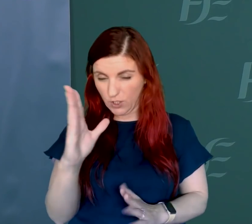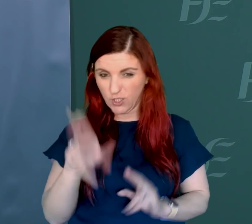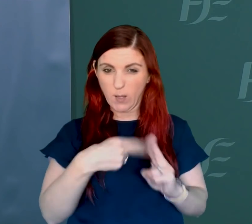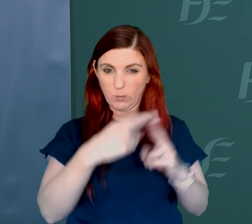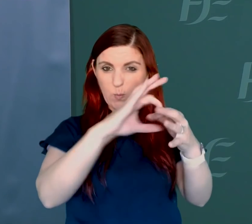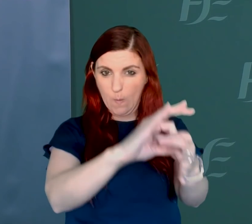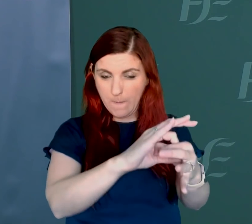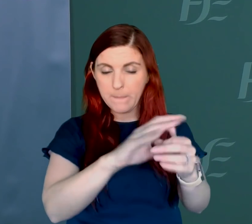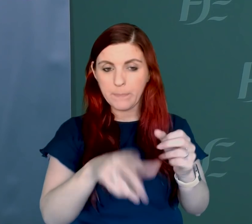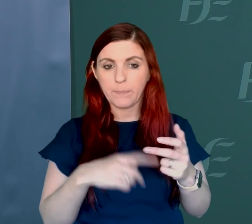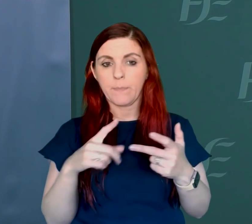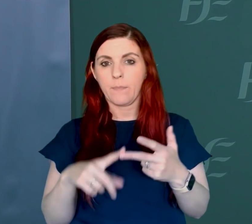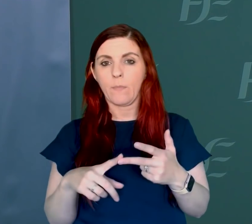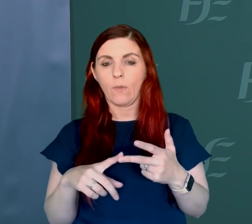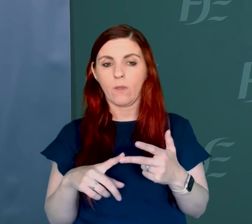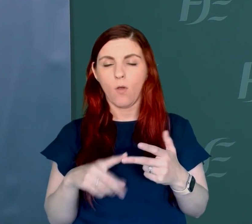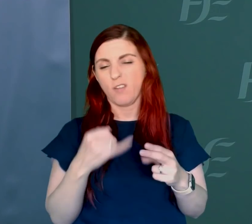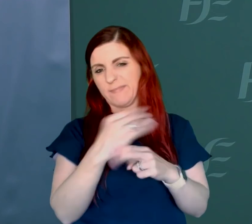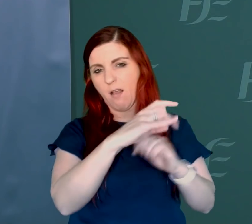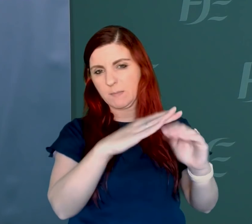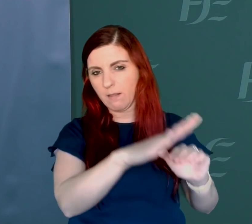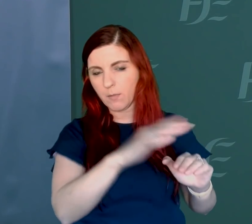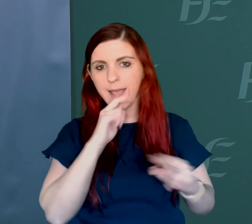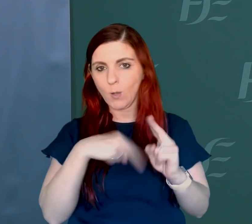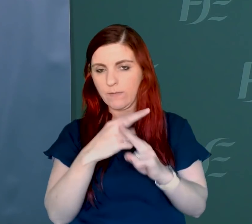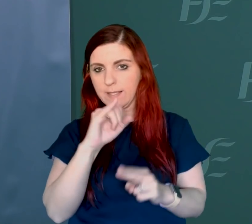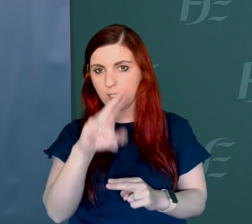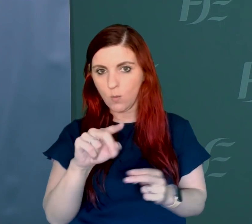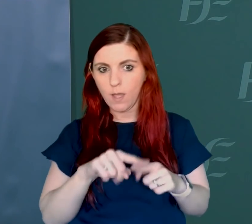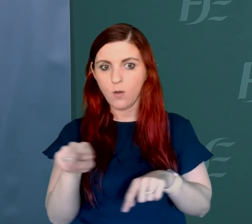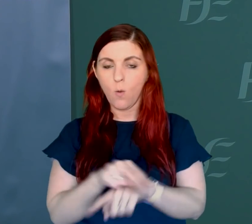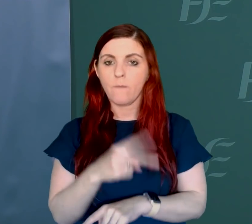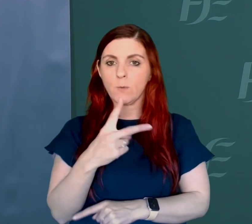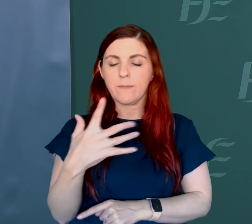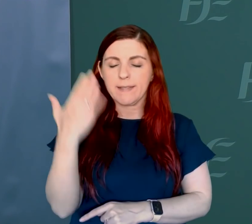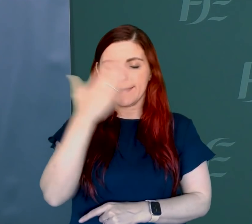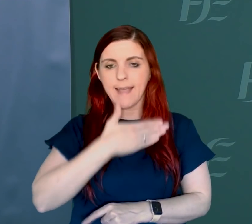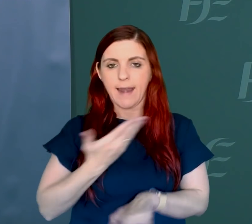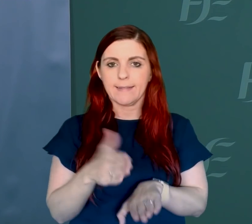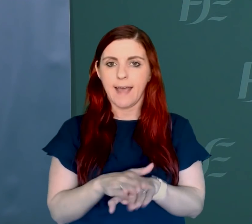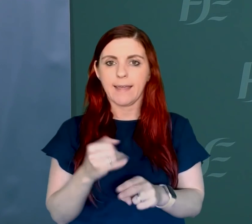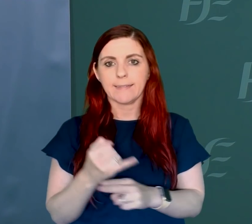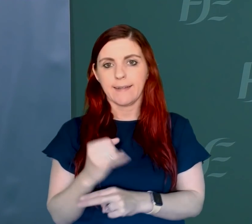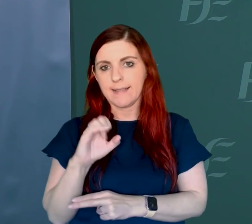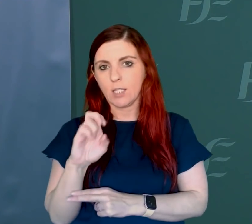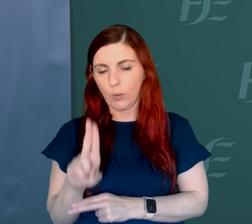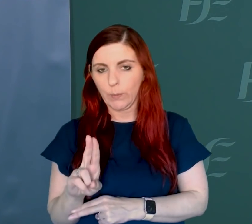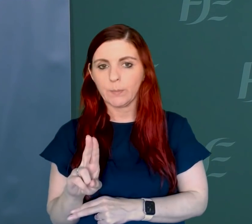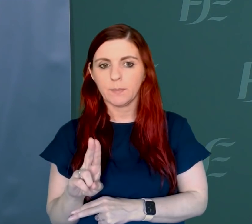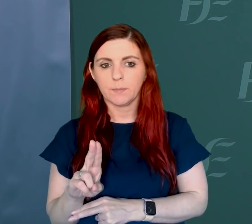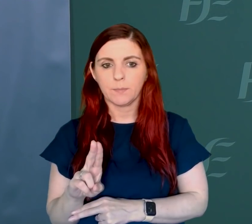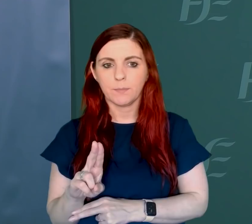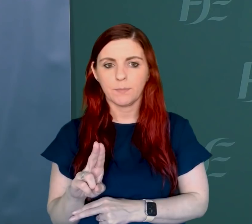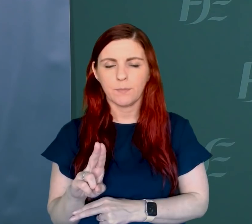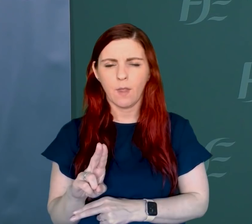discharged, and over 25% sadly passed away in ICU. And